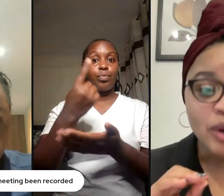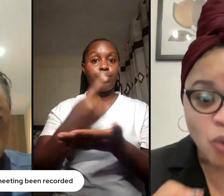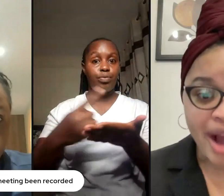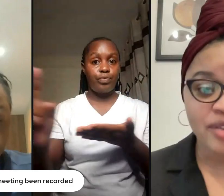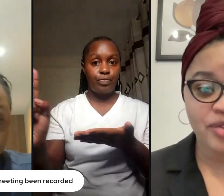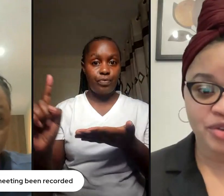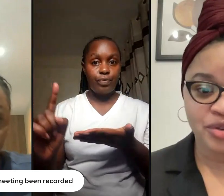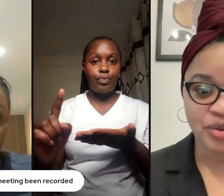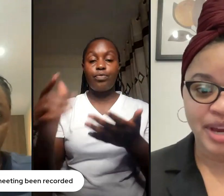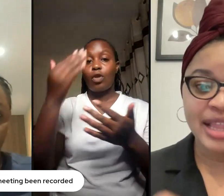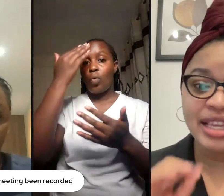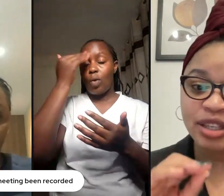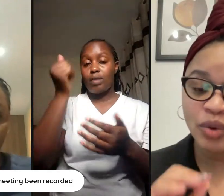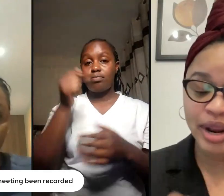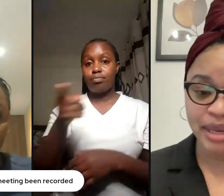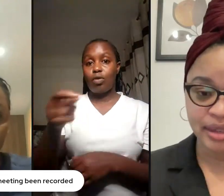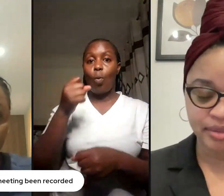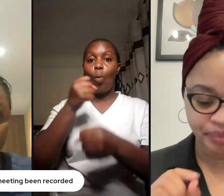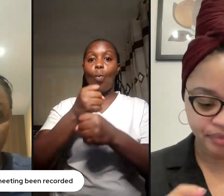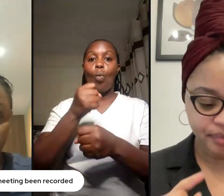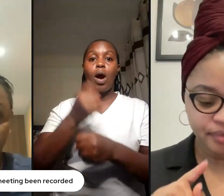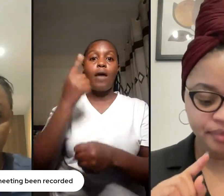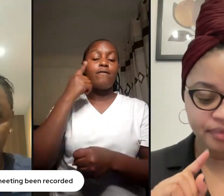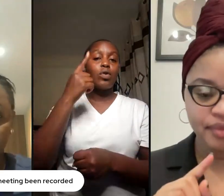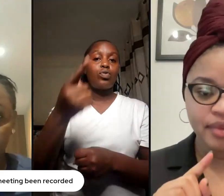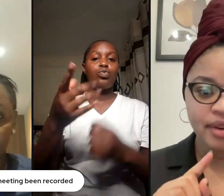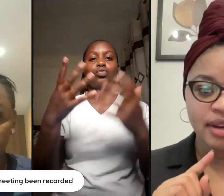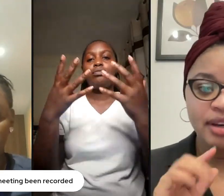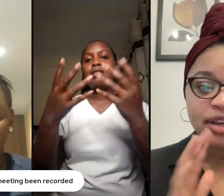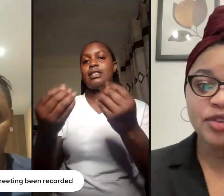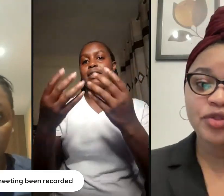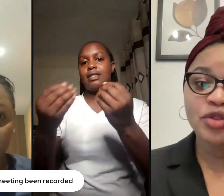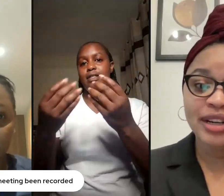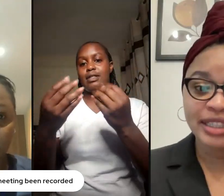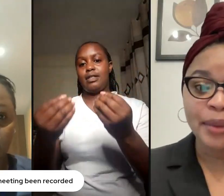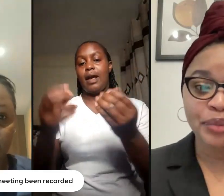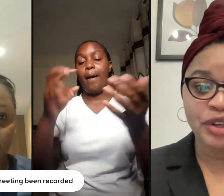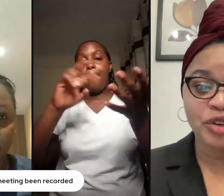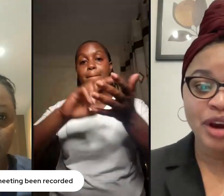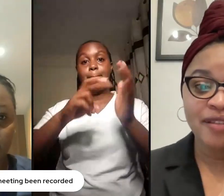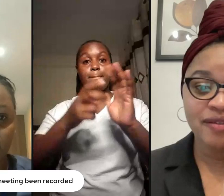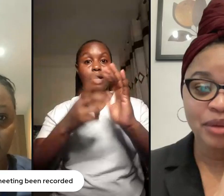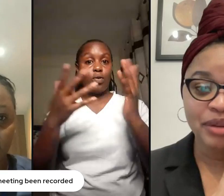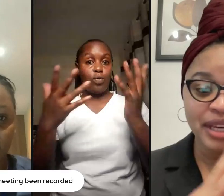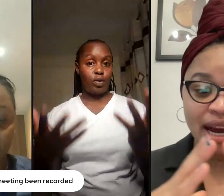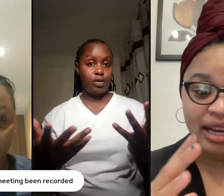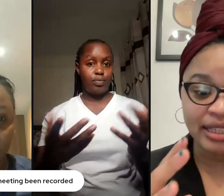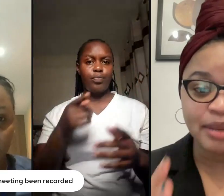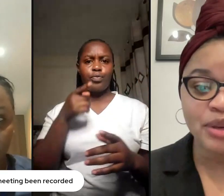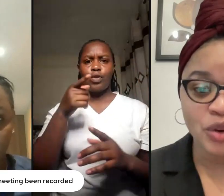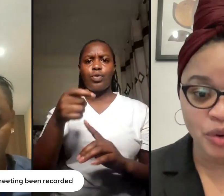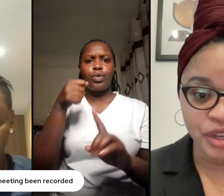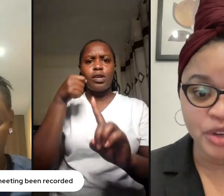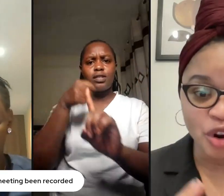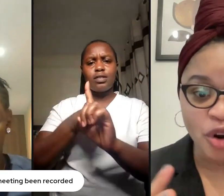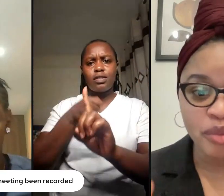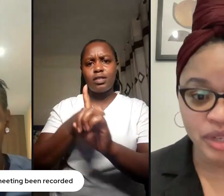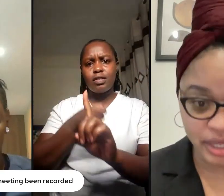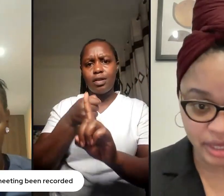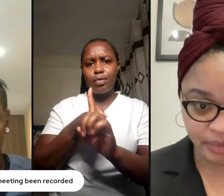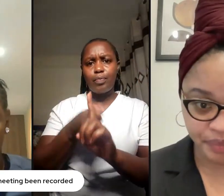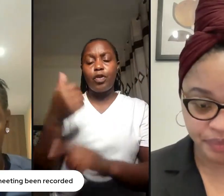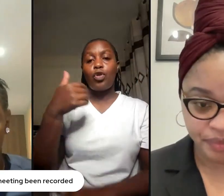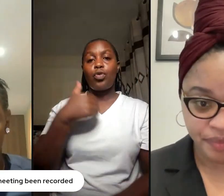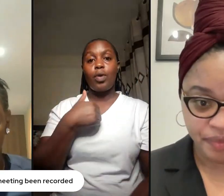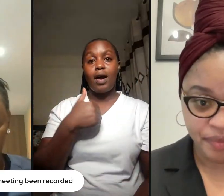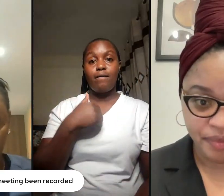It will work for you. And this is what I mean. If you're a champion and you have maybe a CBO in your